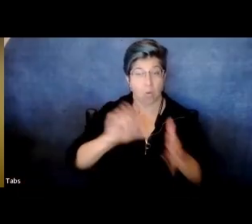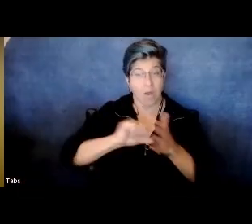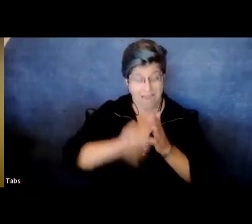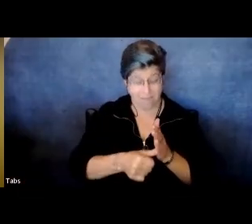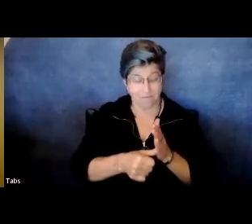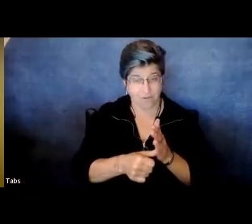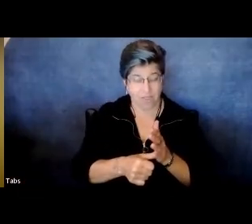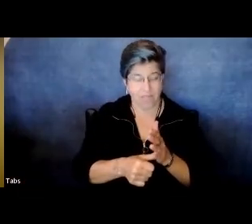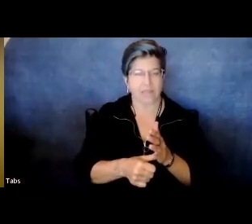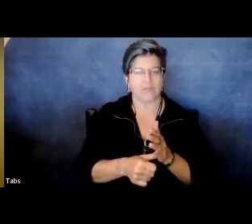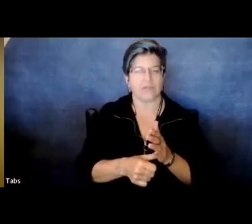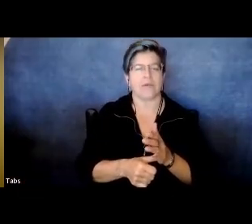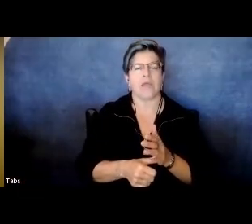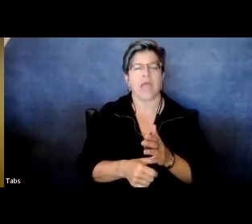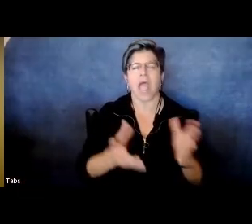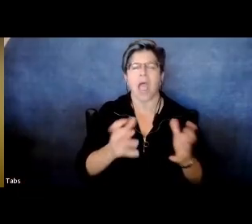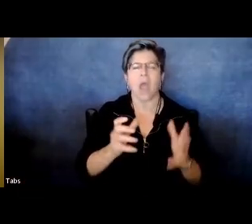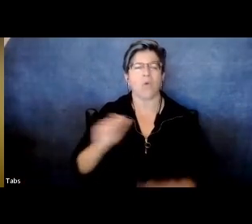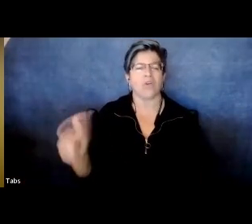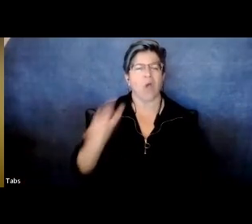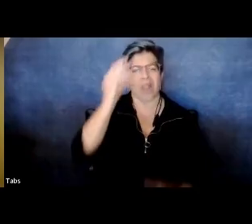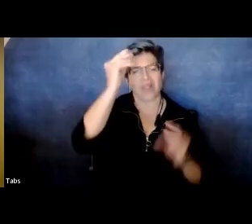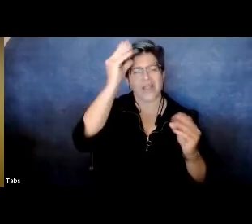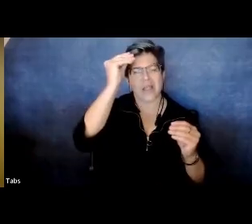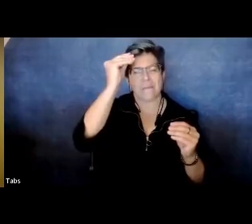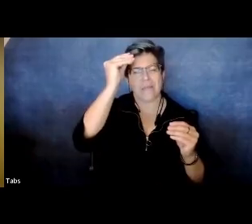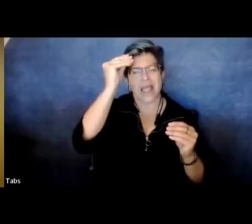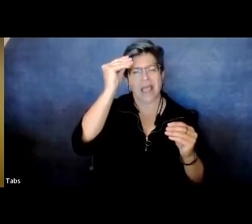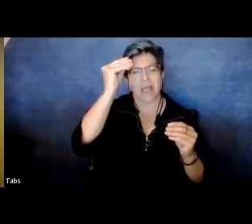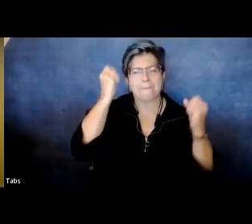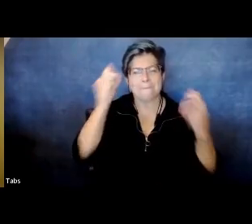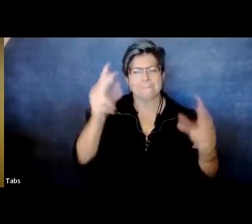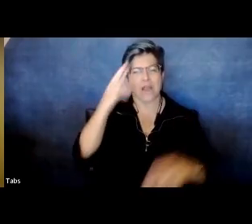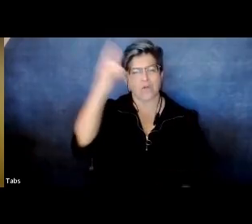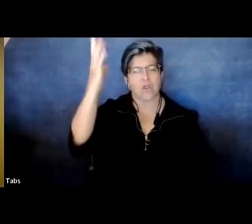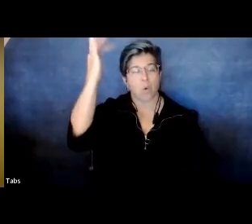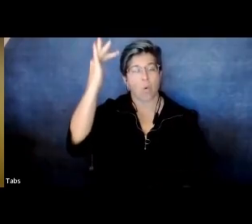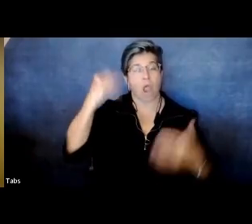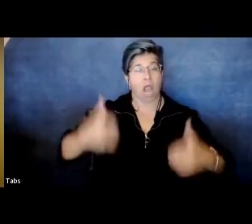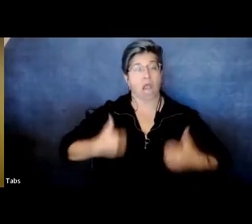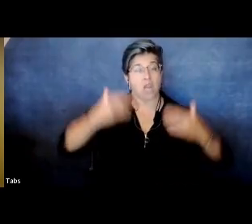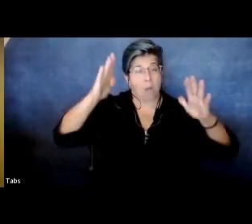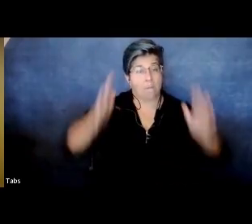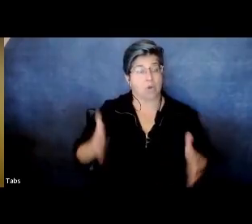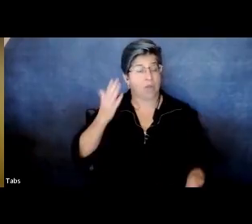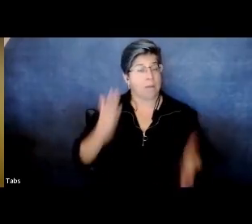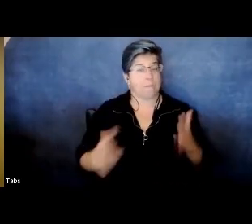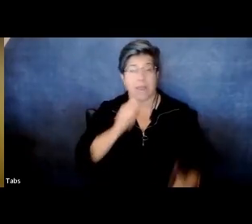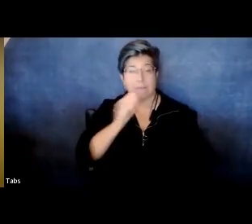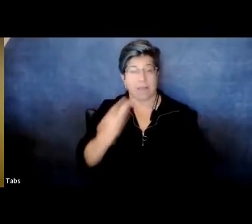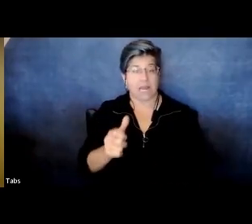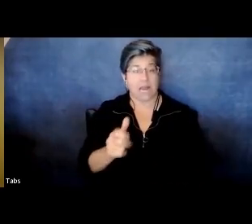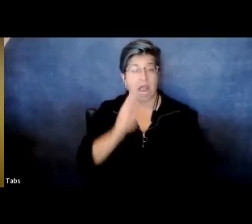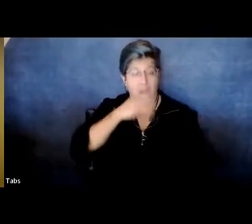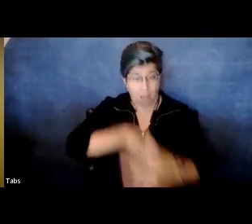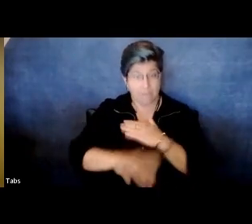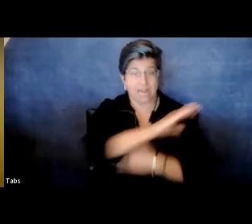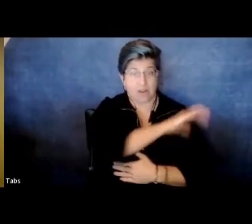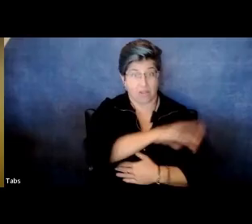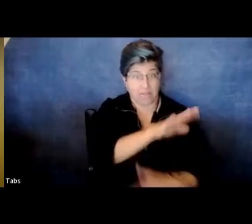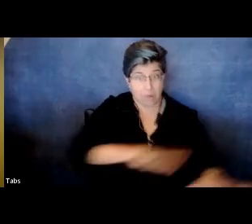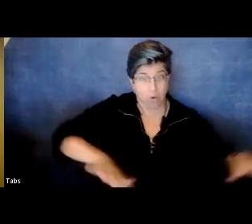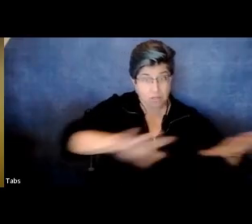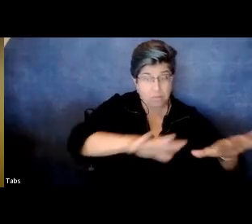that why I want us to all consider the many reasons that a young person might not come into our clinical